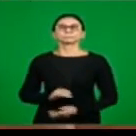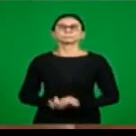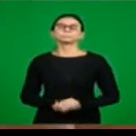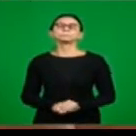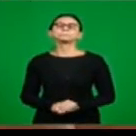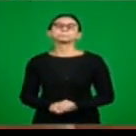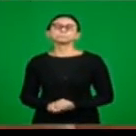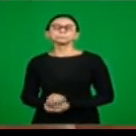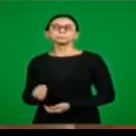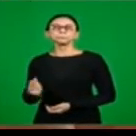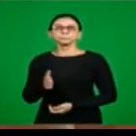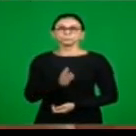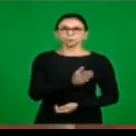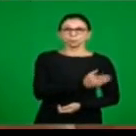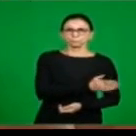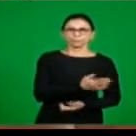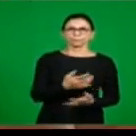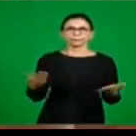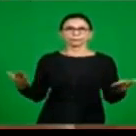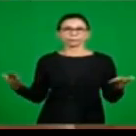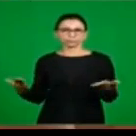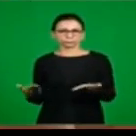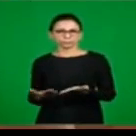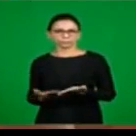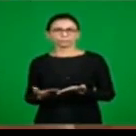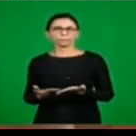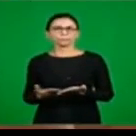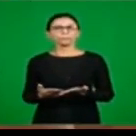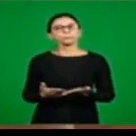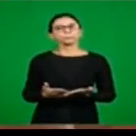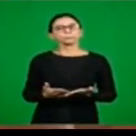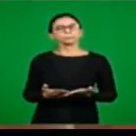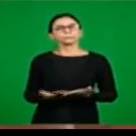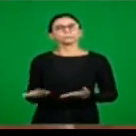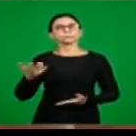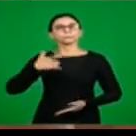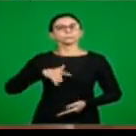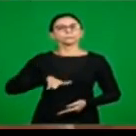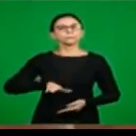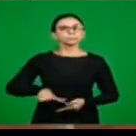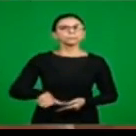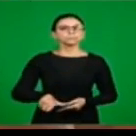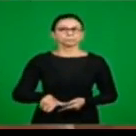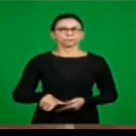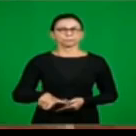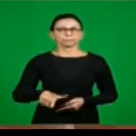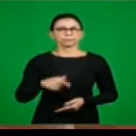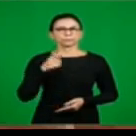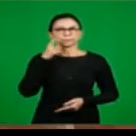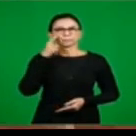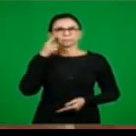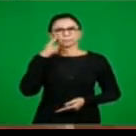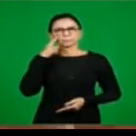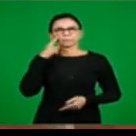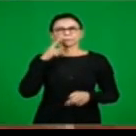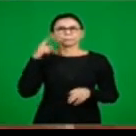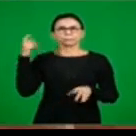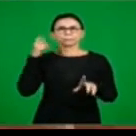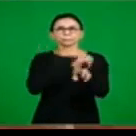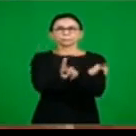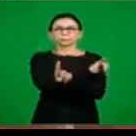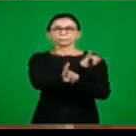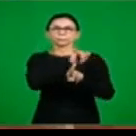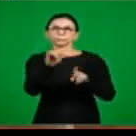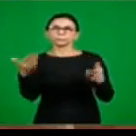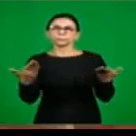today, we are once again going back here to the understanding of this prophetic moment in which we are living, which